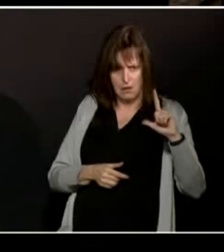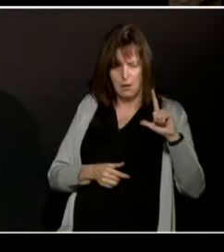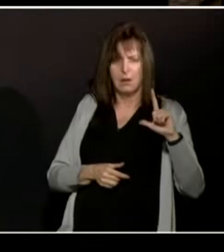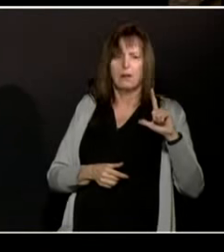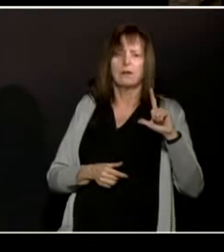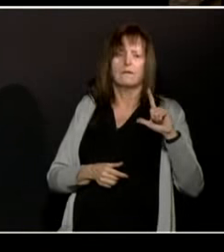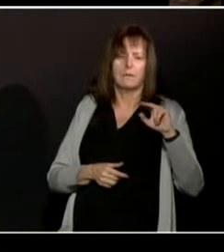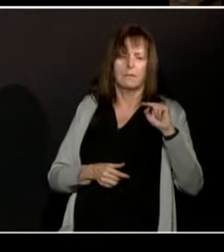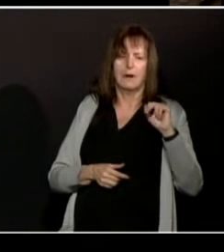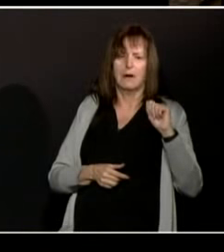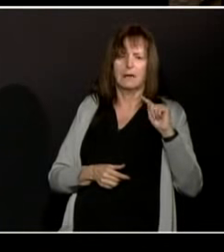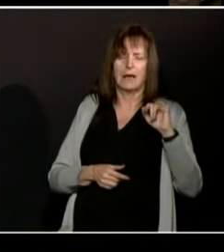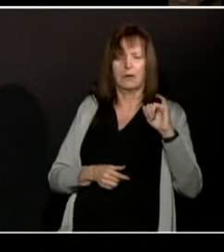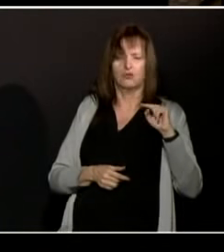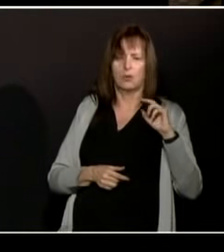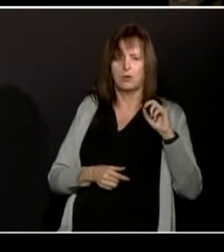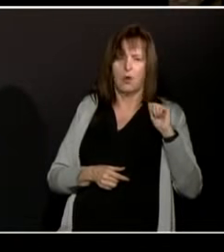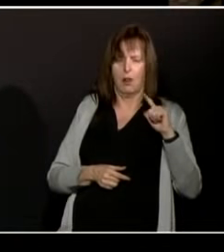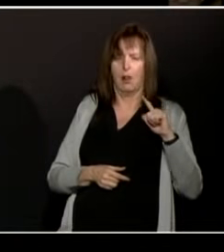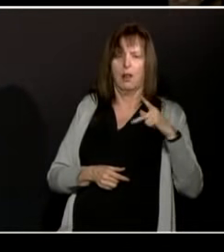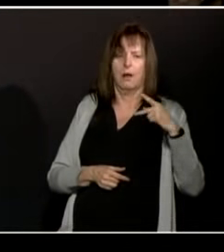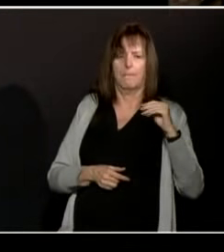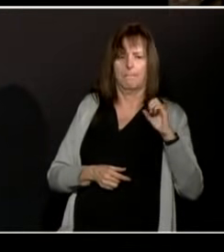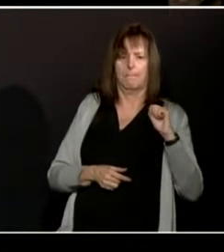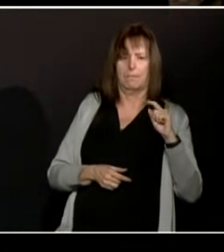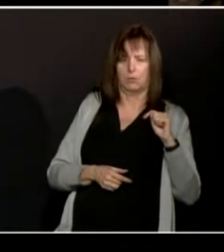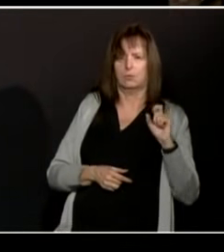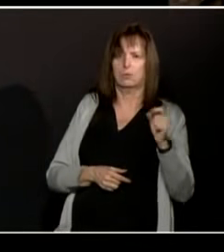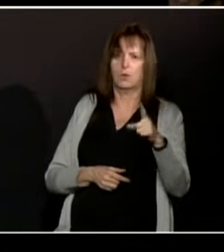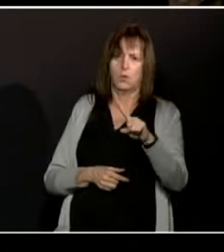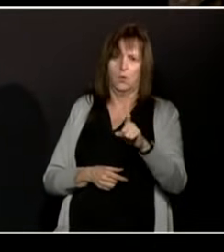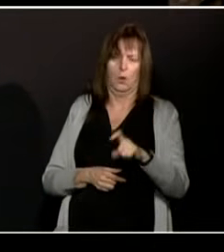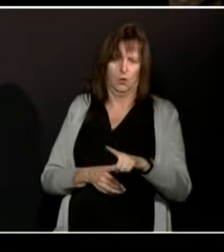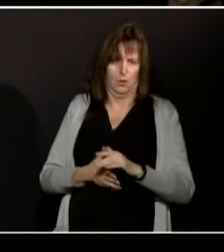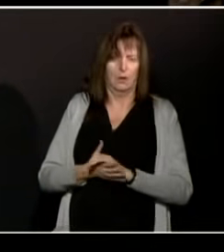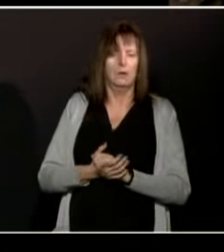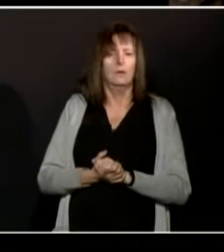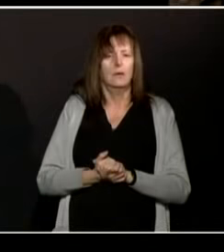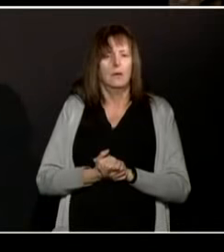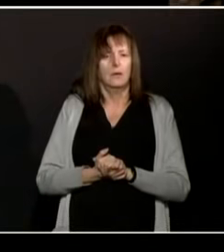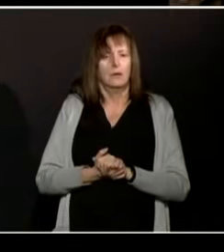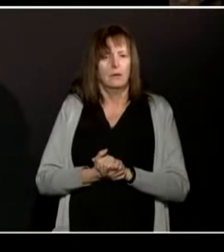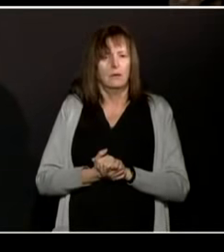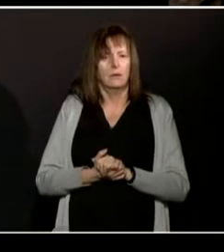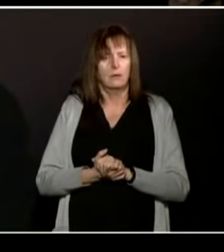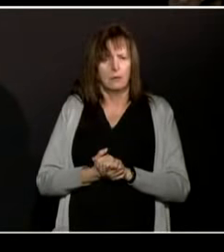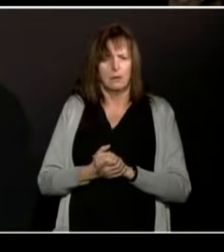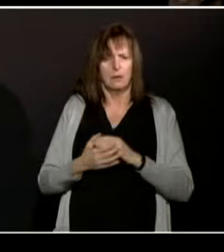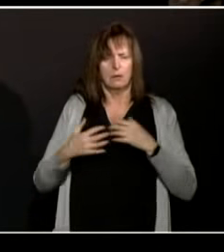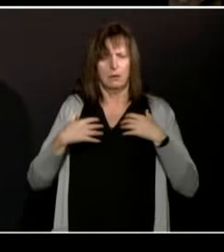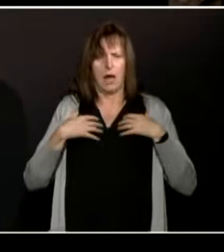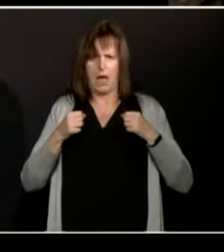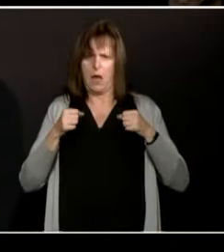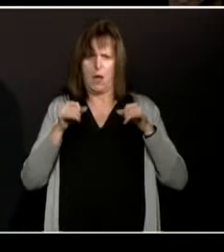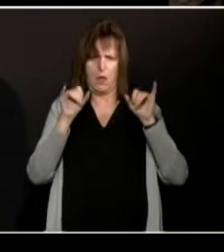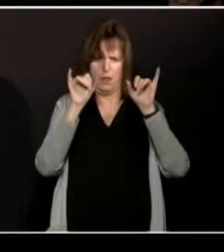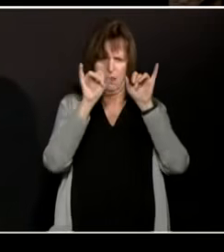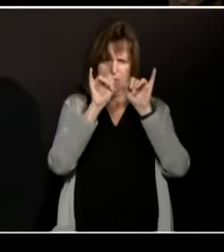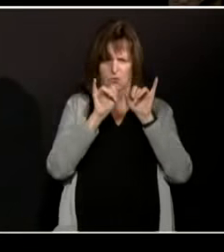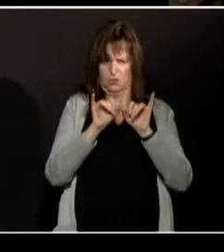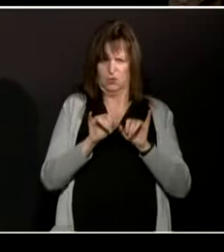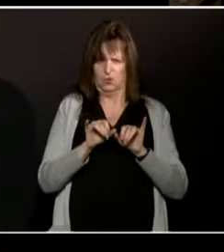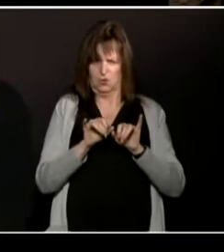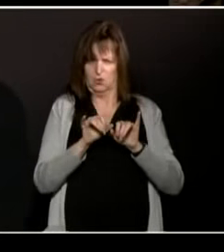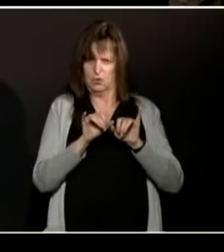Hi. As you mentioned again today, Dr. Brown, health measures take 2 weeks to come into effect, or to show their effect. The current